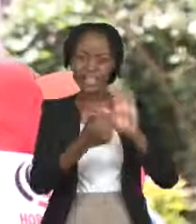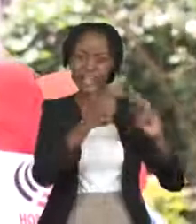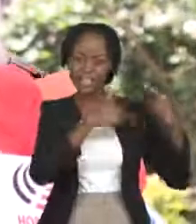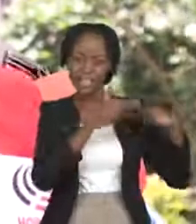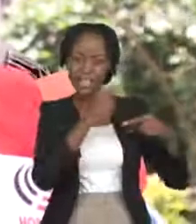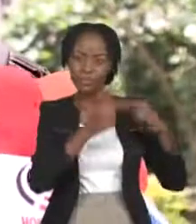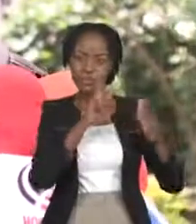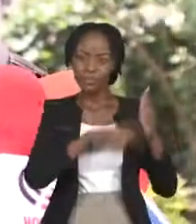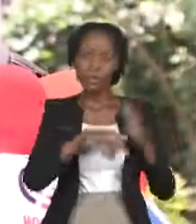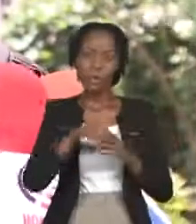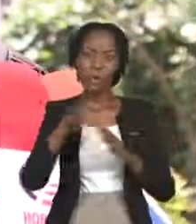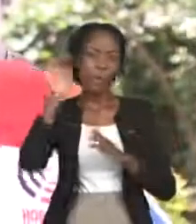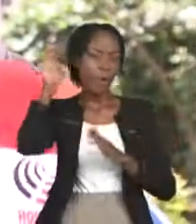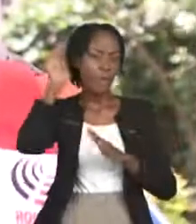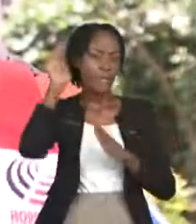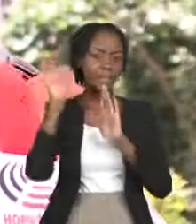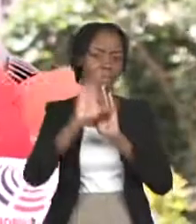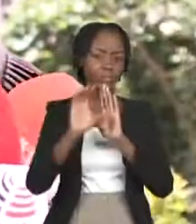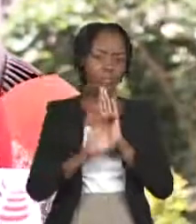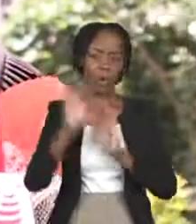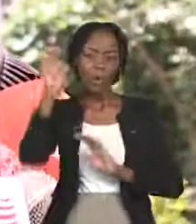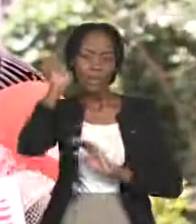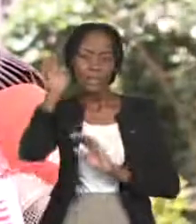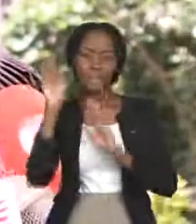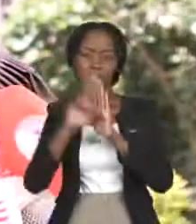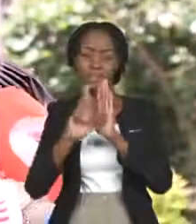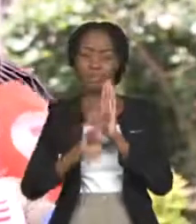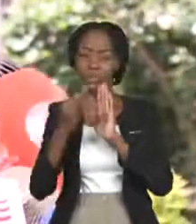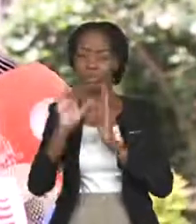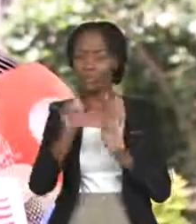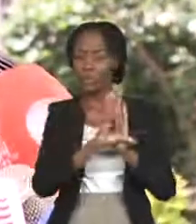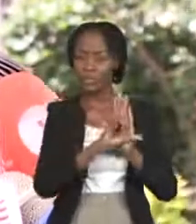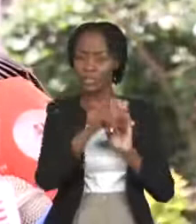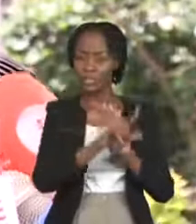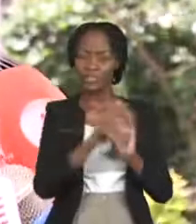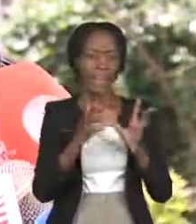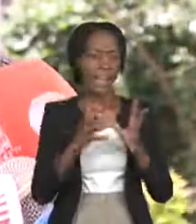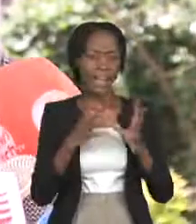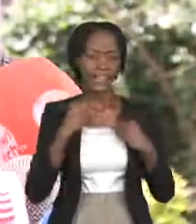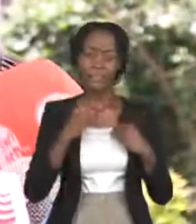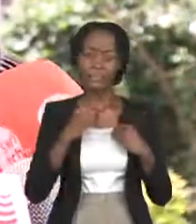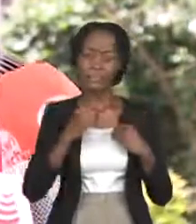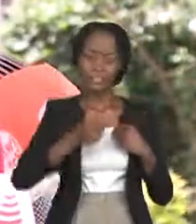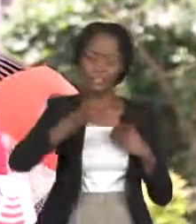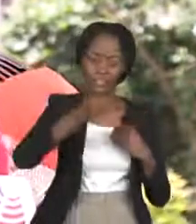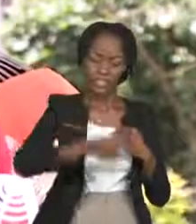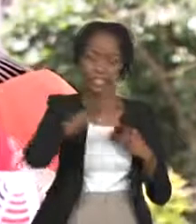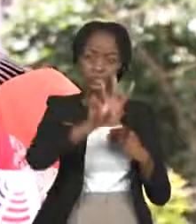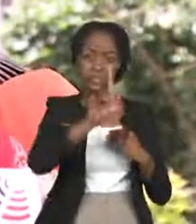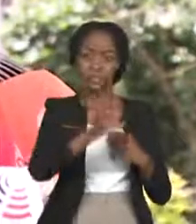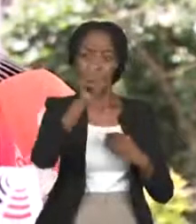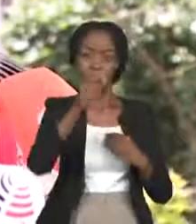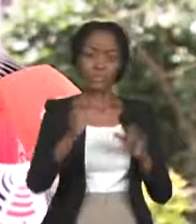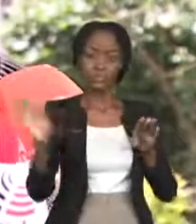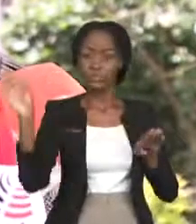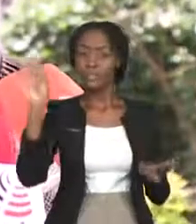law and constitutionalism. Appoint and have those 40 judges sworn in. Enable the judiciary to